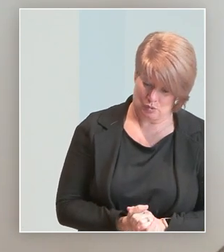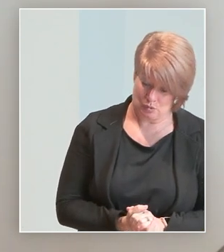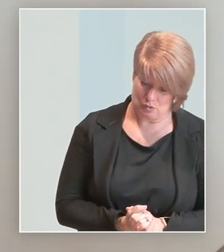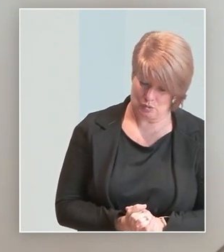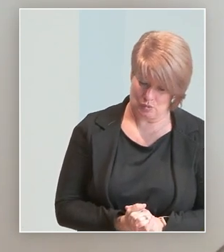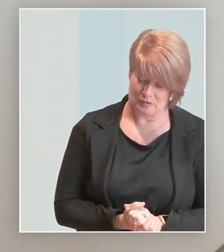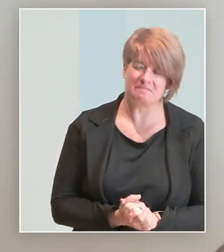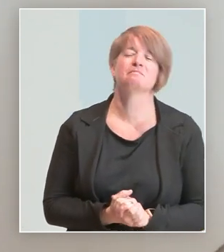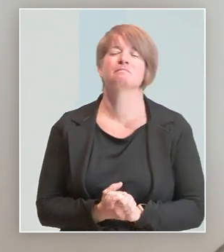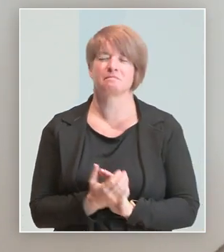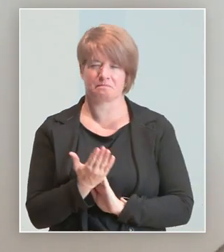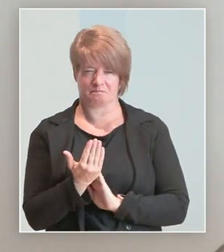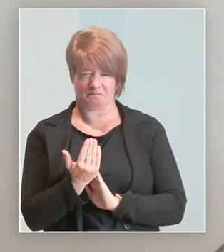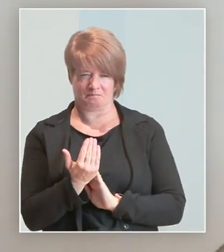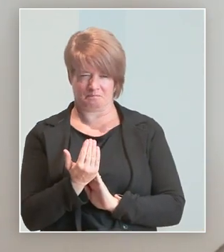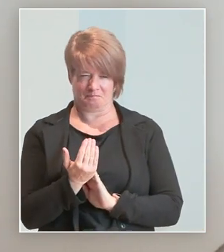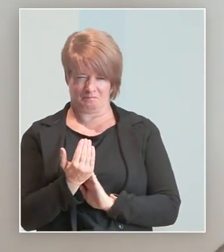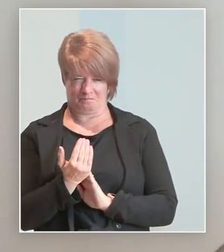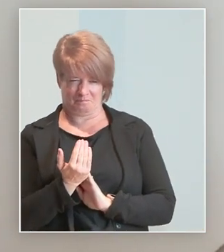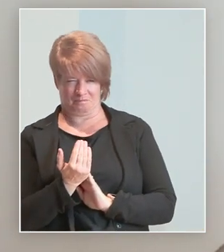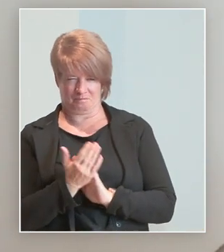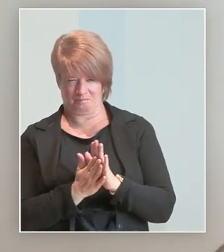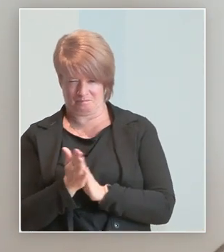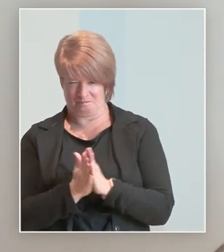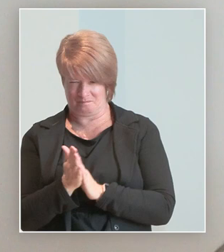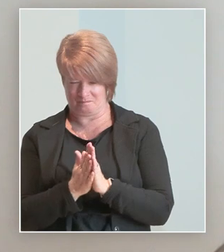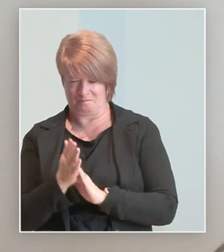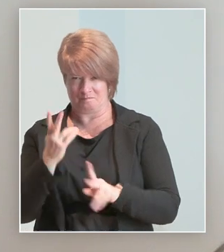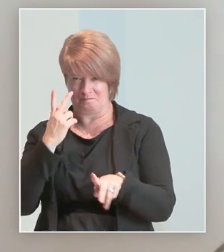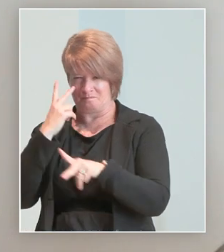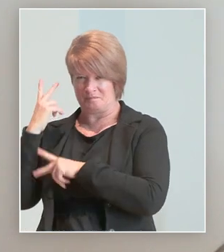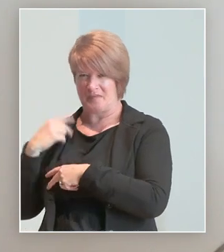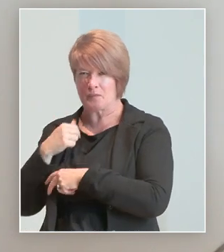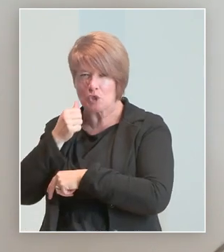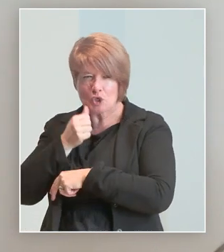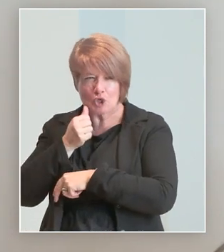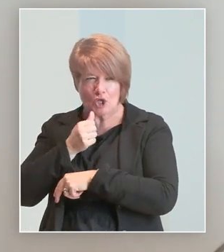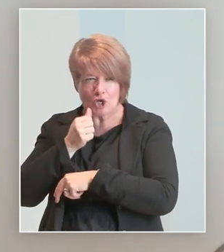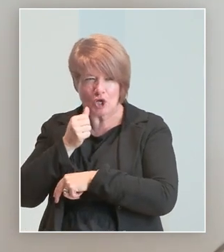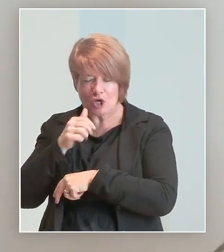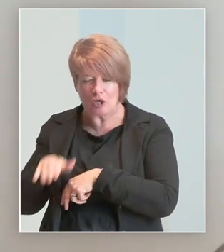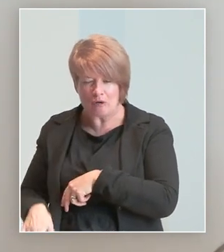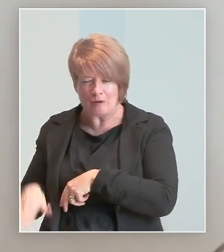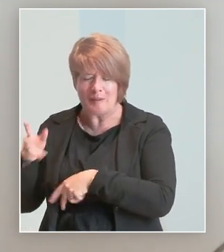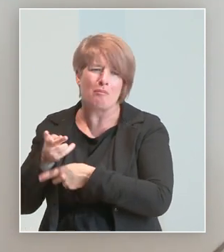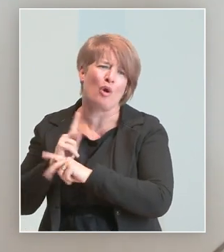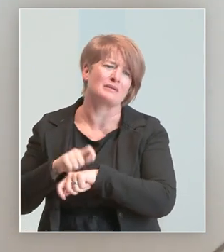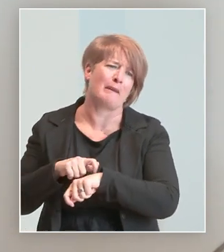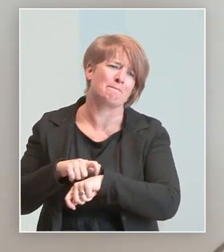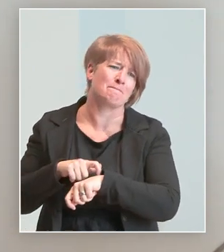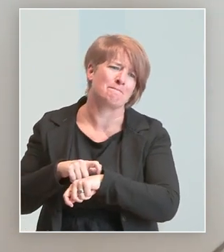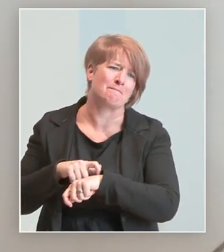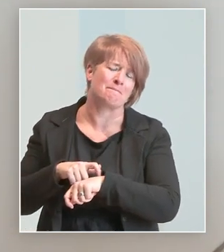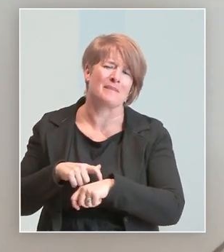Come close, close enough to chase the girlhood that hovers on borrowed time, of she who is